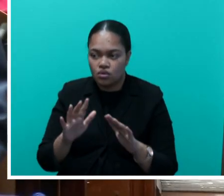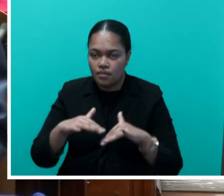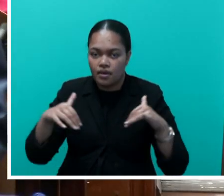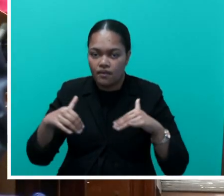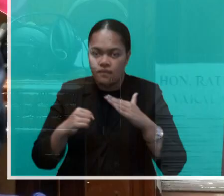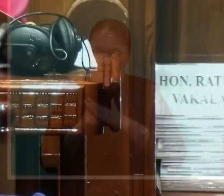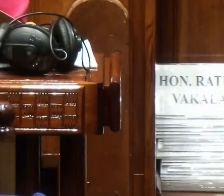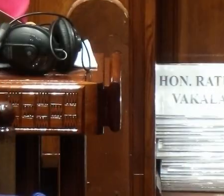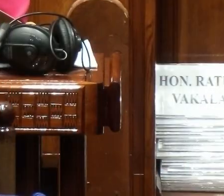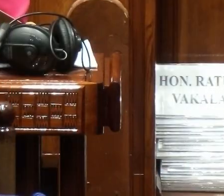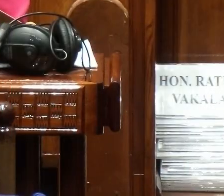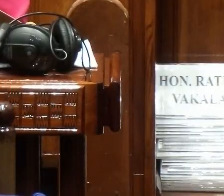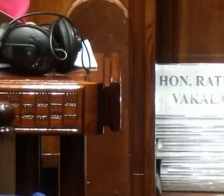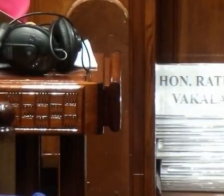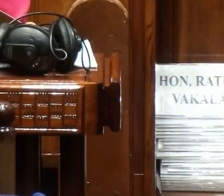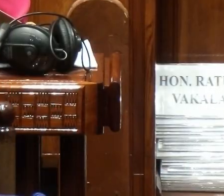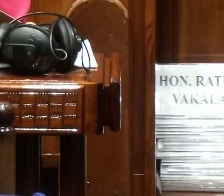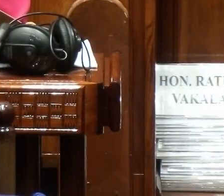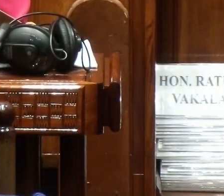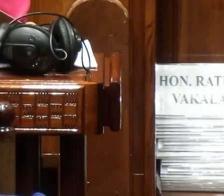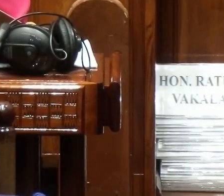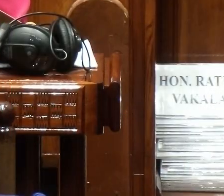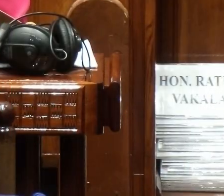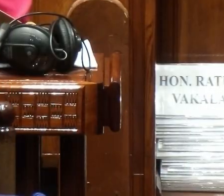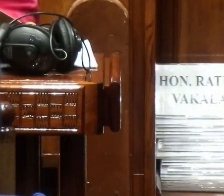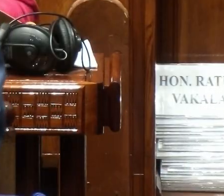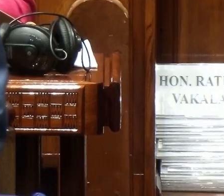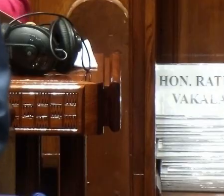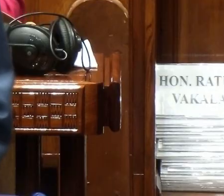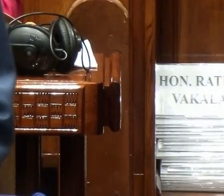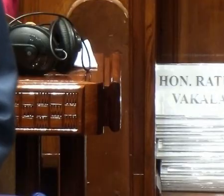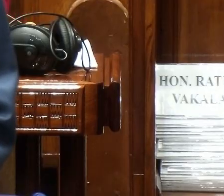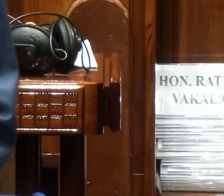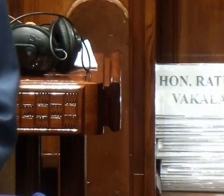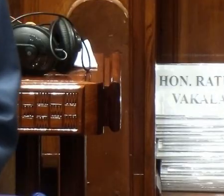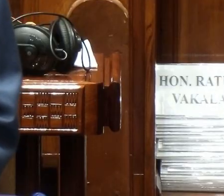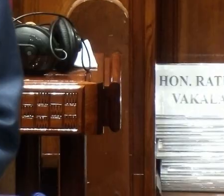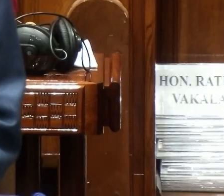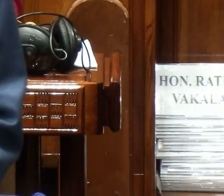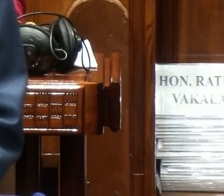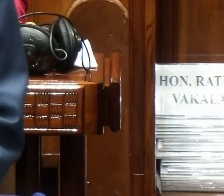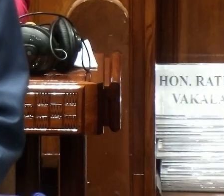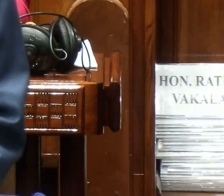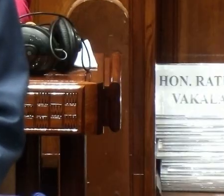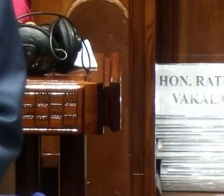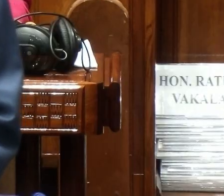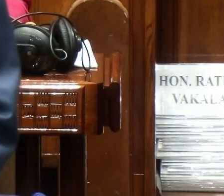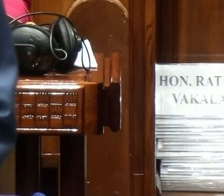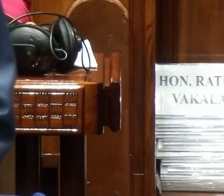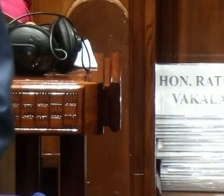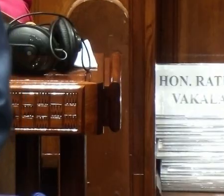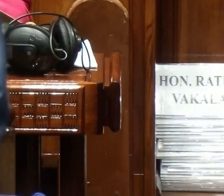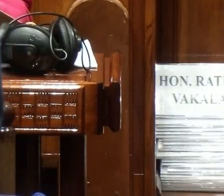foundation for the people to build for themselves a healthy, happy, and prosperous